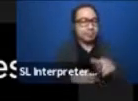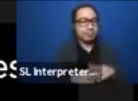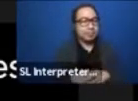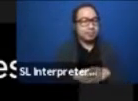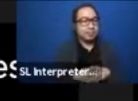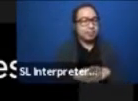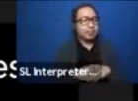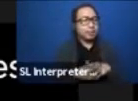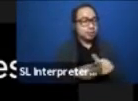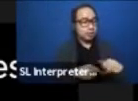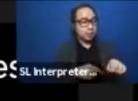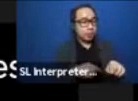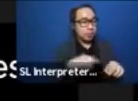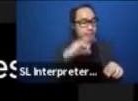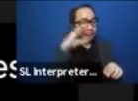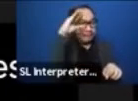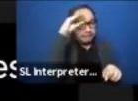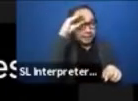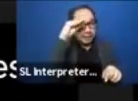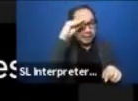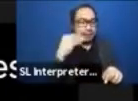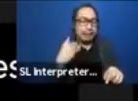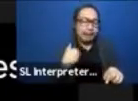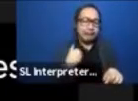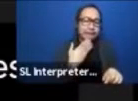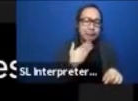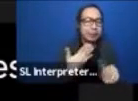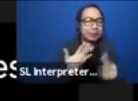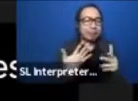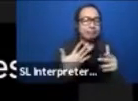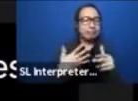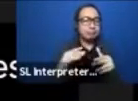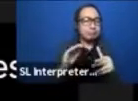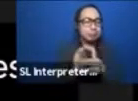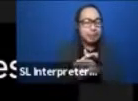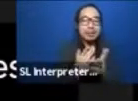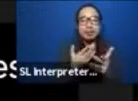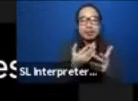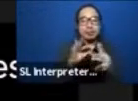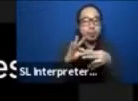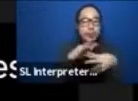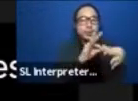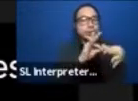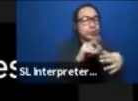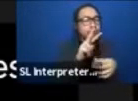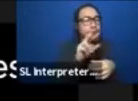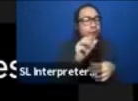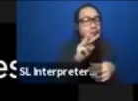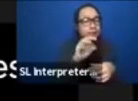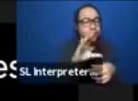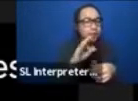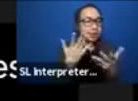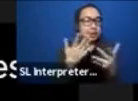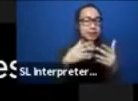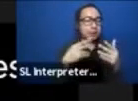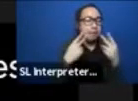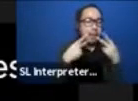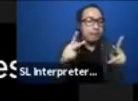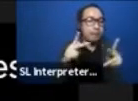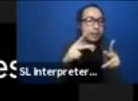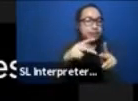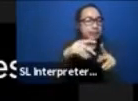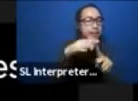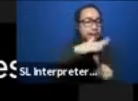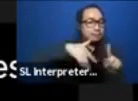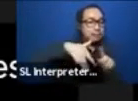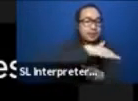doing intimate partner violence and marital violence, and violence against women in public spaces, and also violence amongst men themselves, which was more